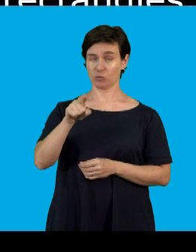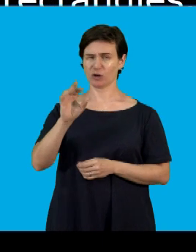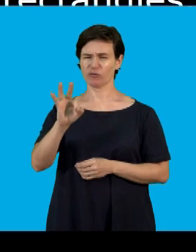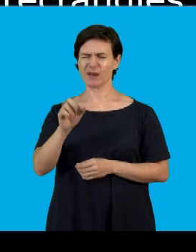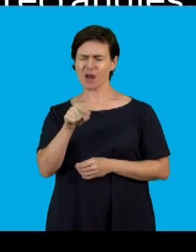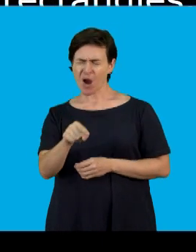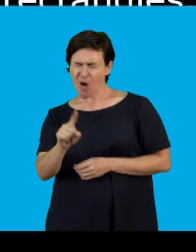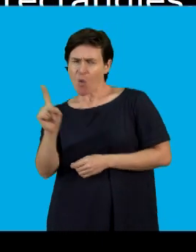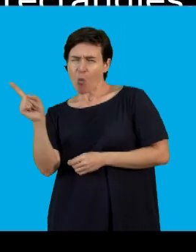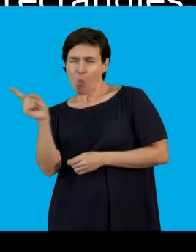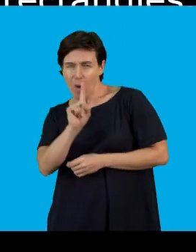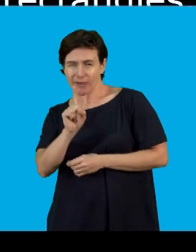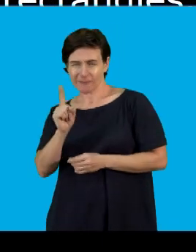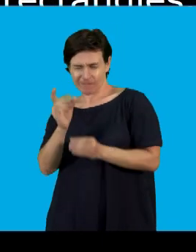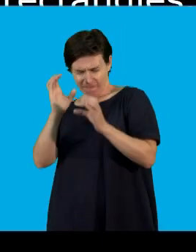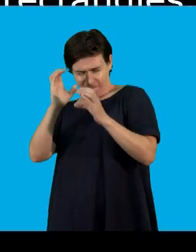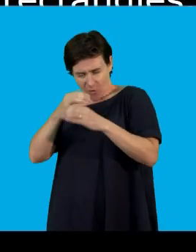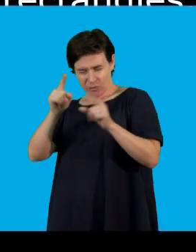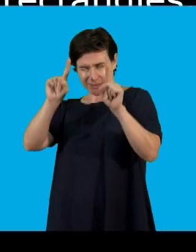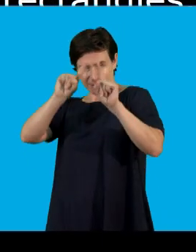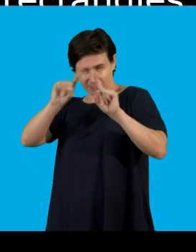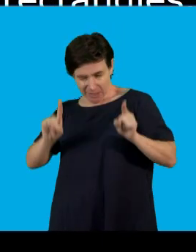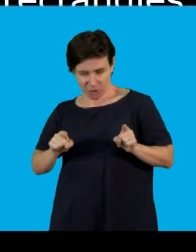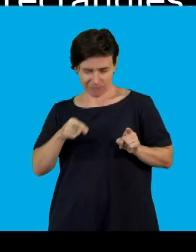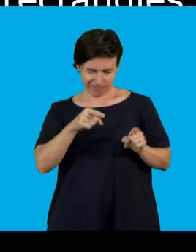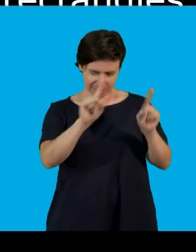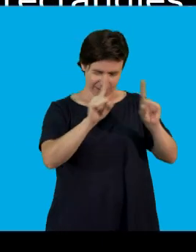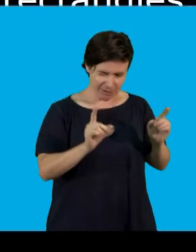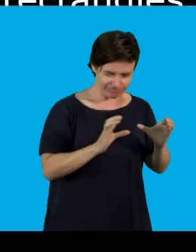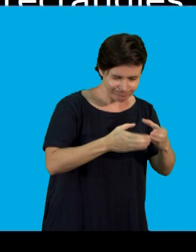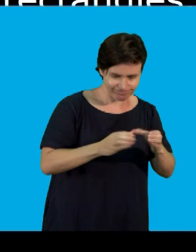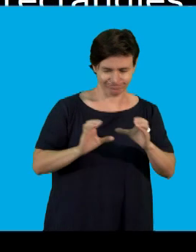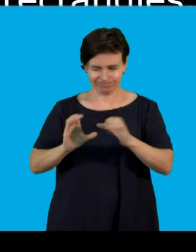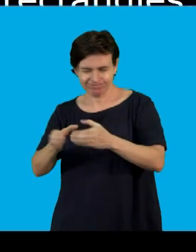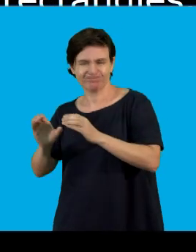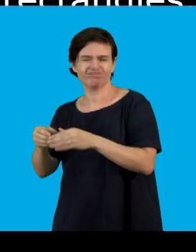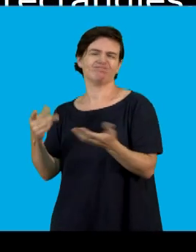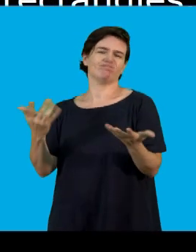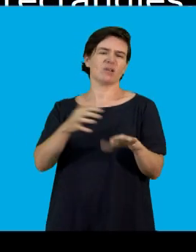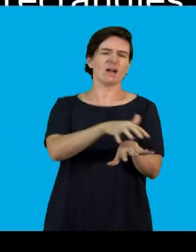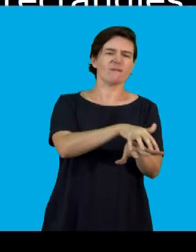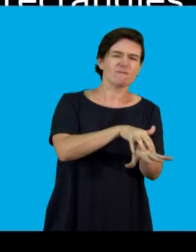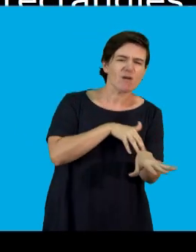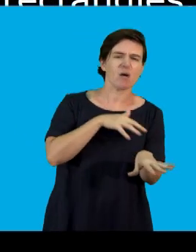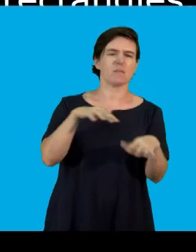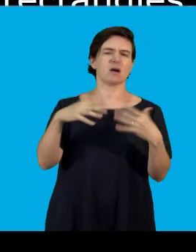1.2.3, the specializes in a particular field. For example, agriculture,